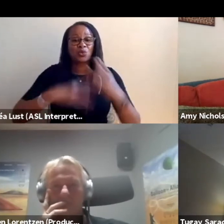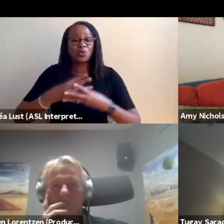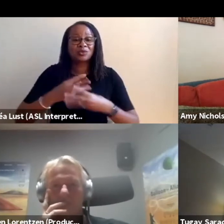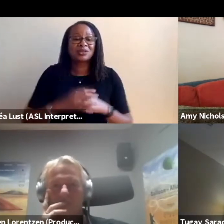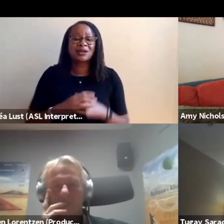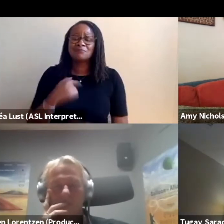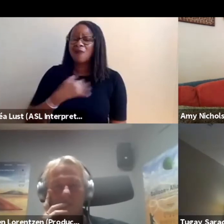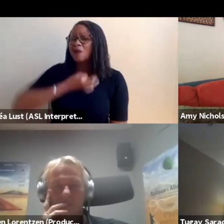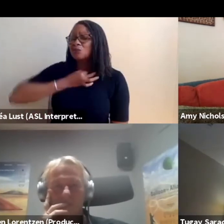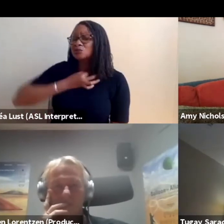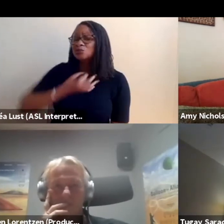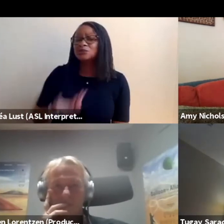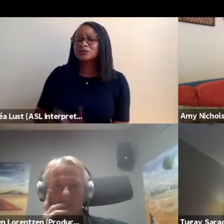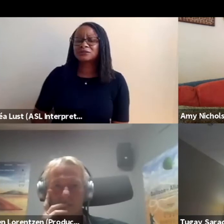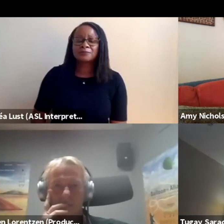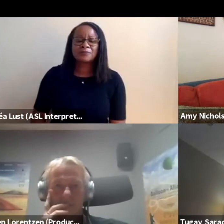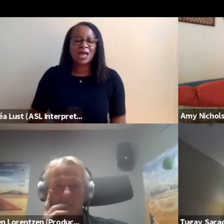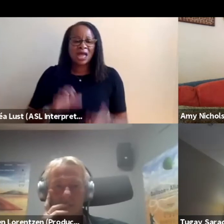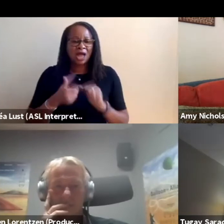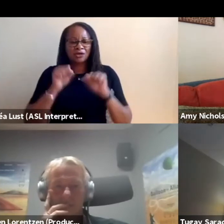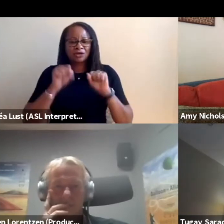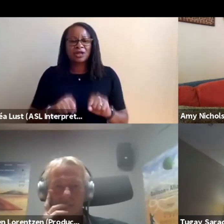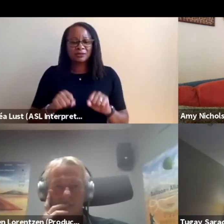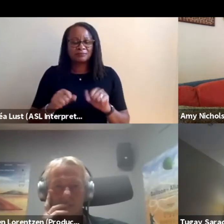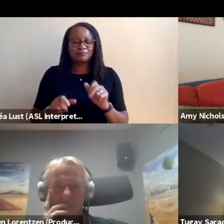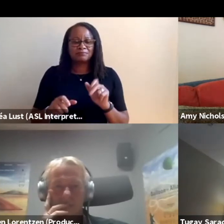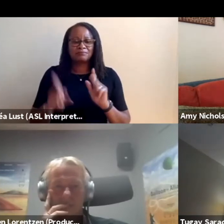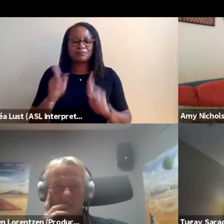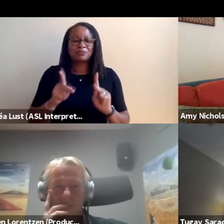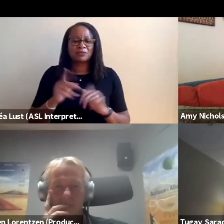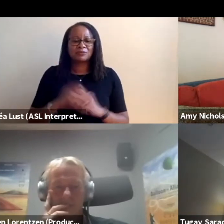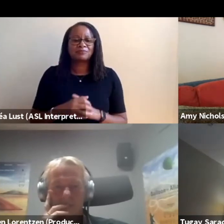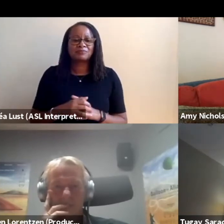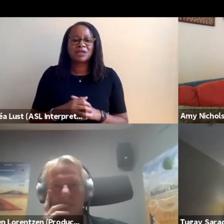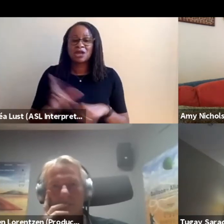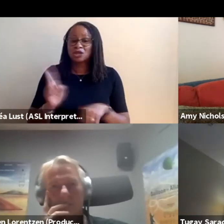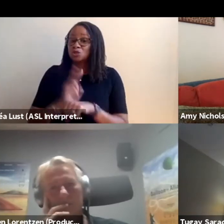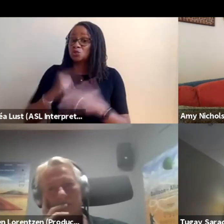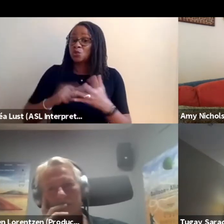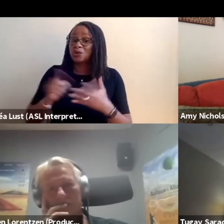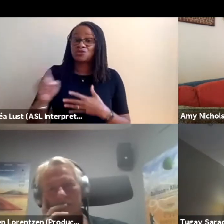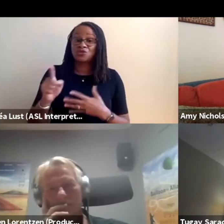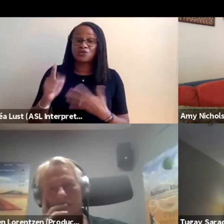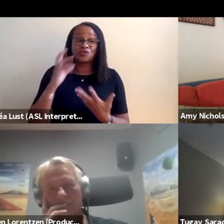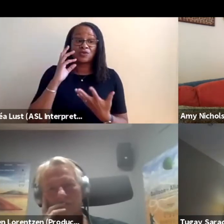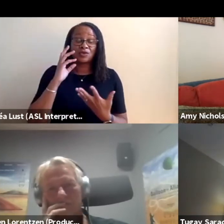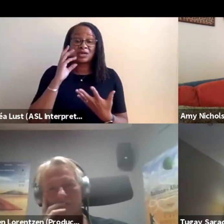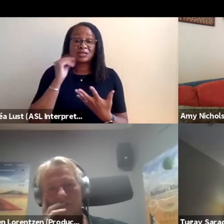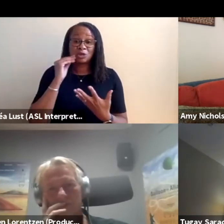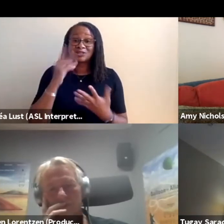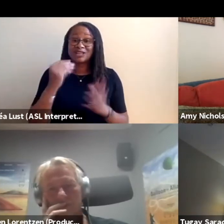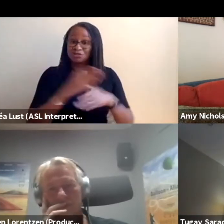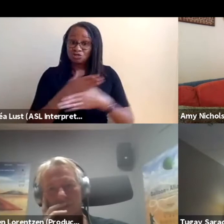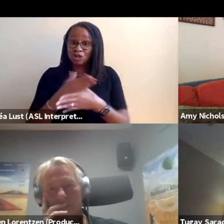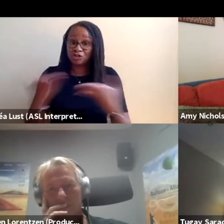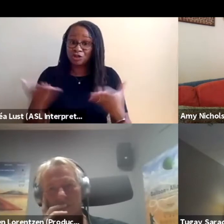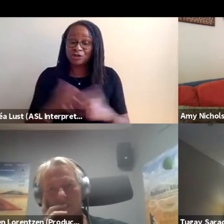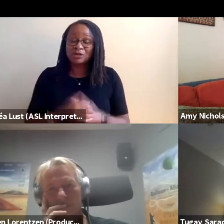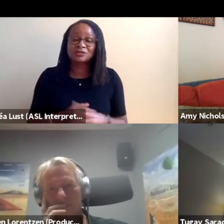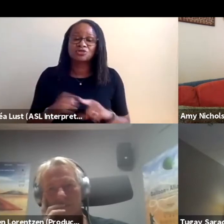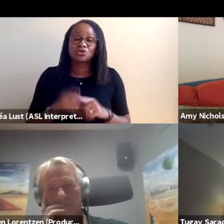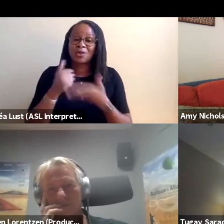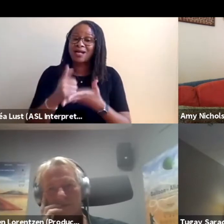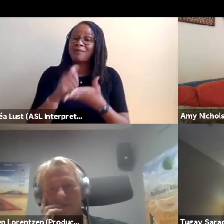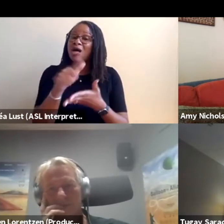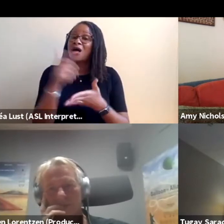curious, like, how can people, you feel, use what you've been so brave to share here to, you know, help